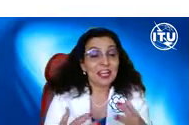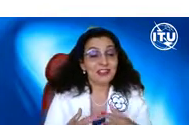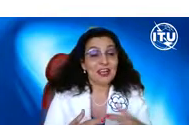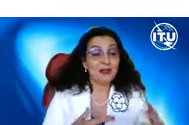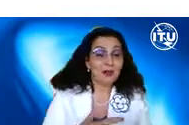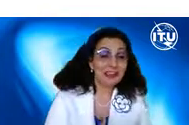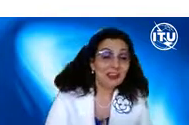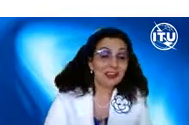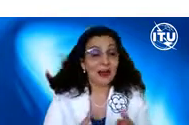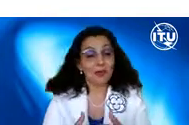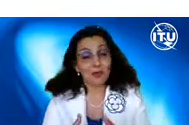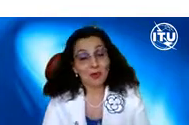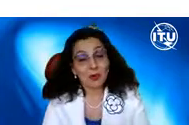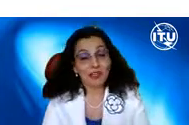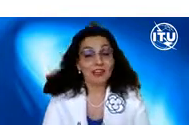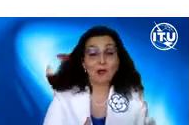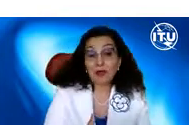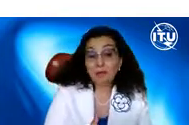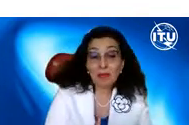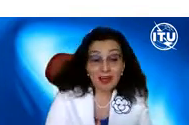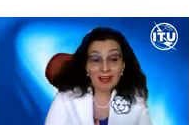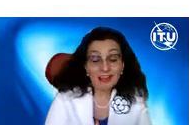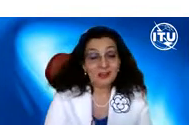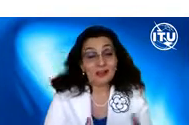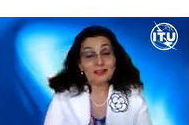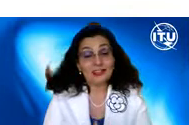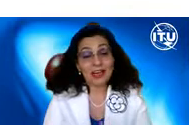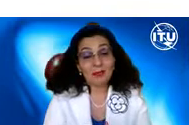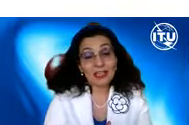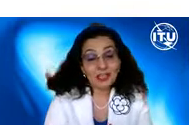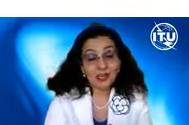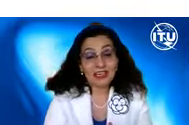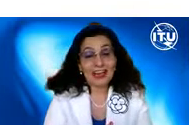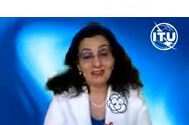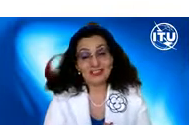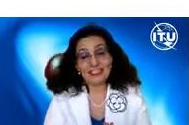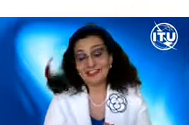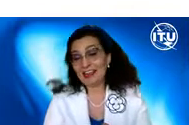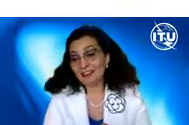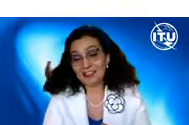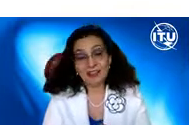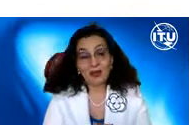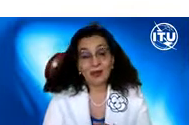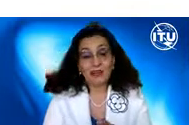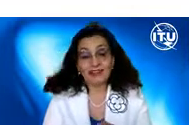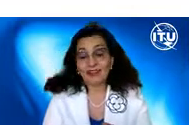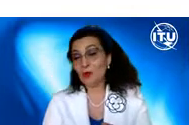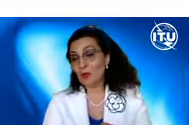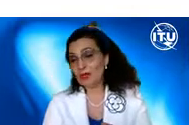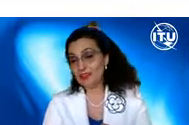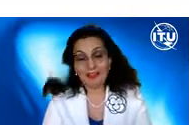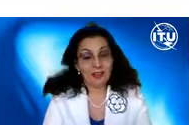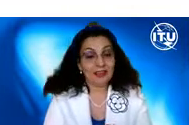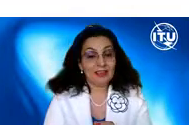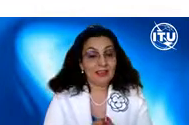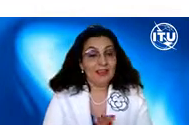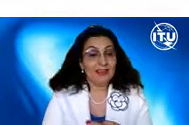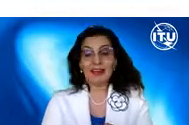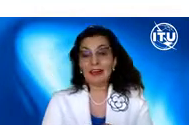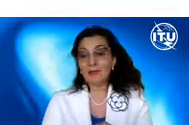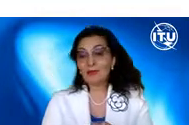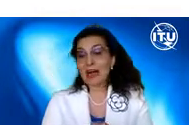has changed how we learn, how we work, how we buy, or even how we enjoy life and interact with one